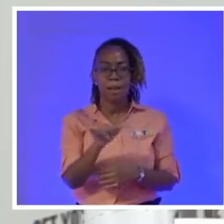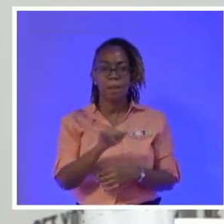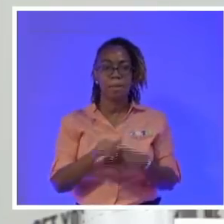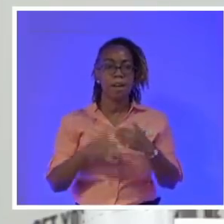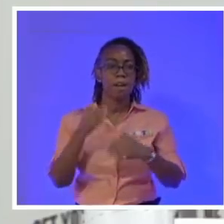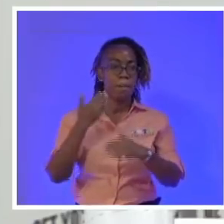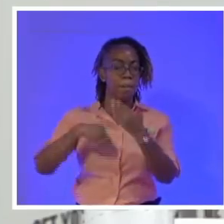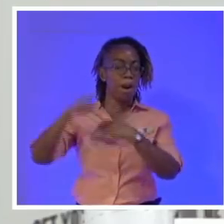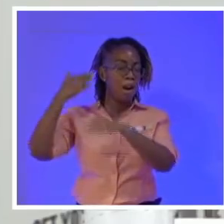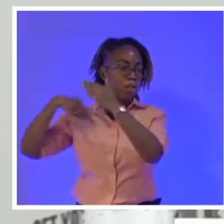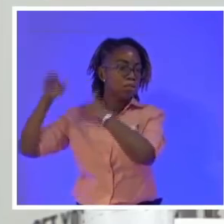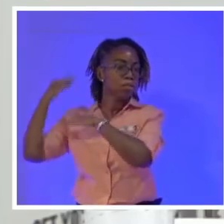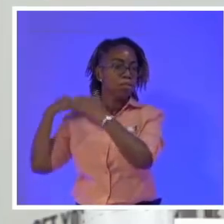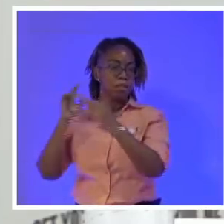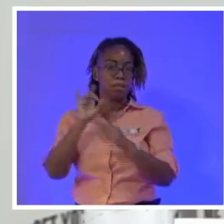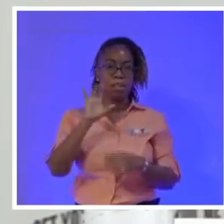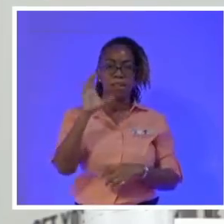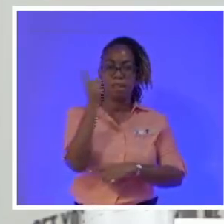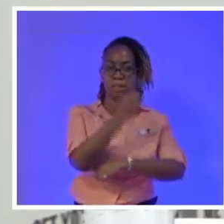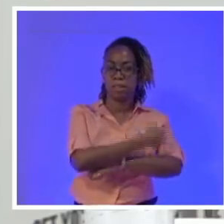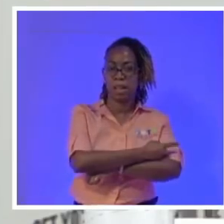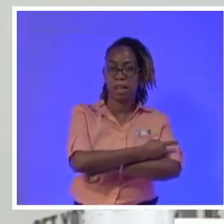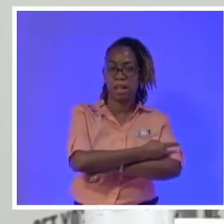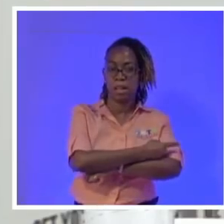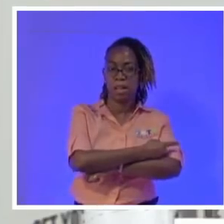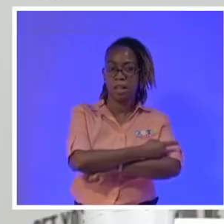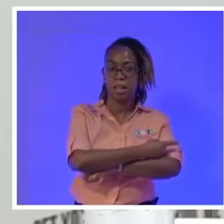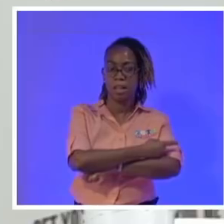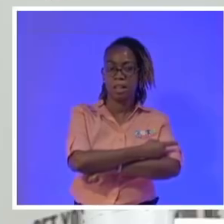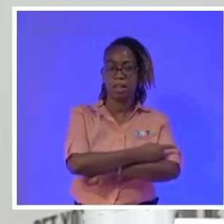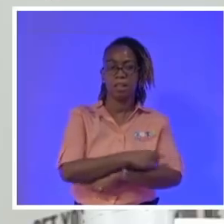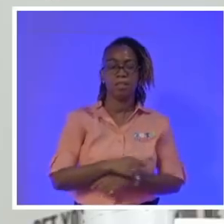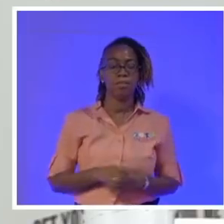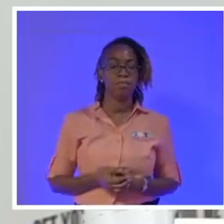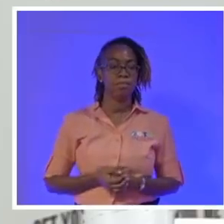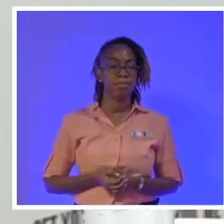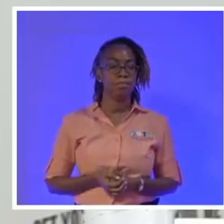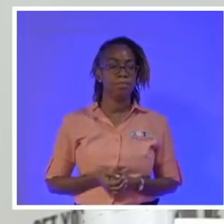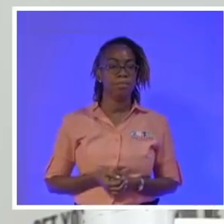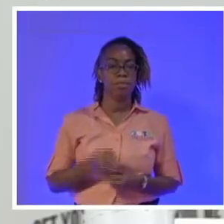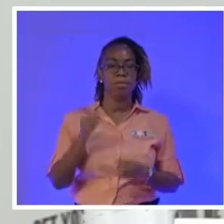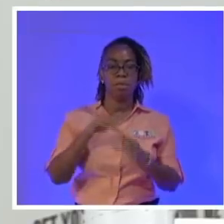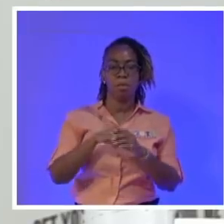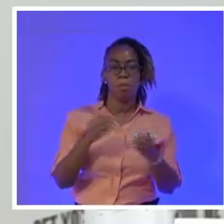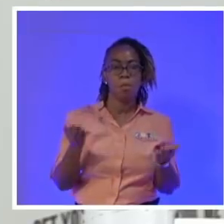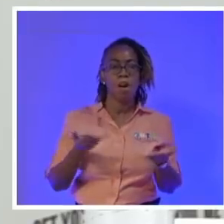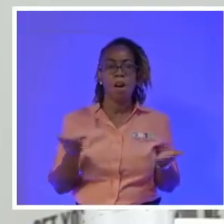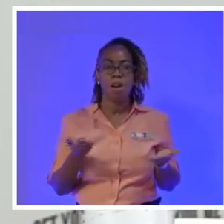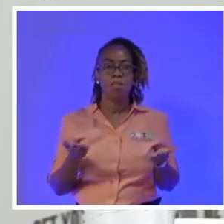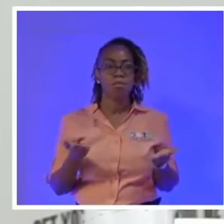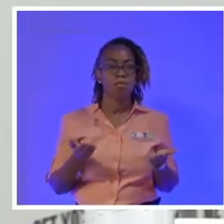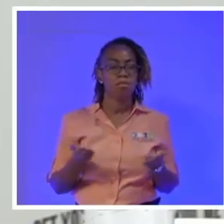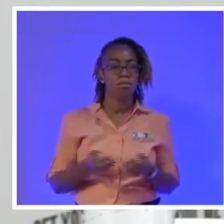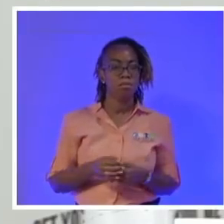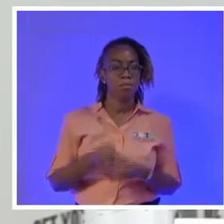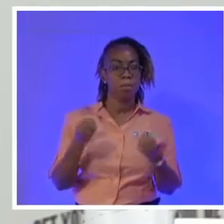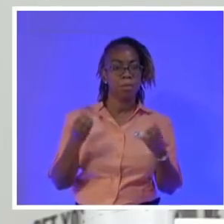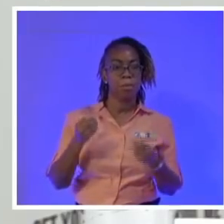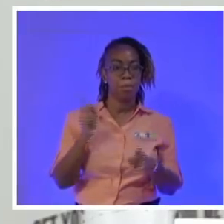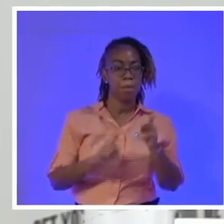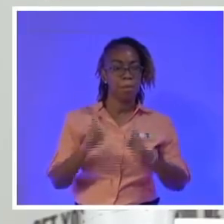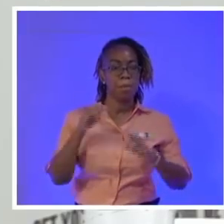85 days. The trends that we have noted include high occupancy levels, which